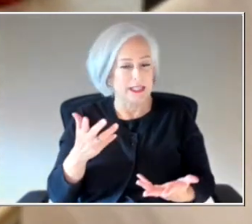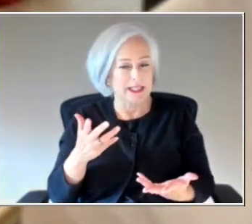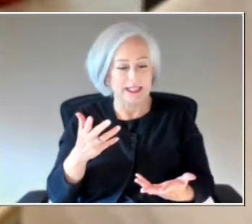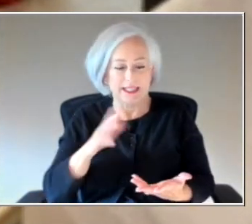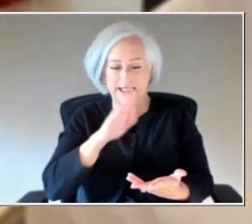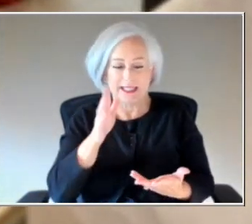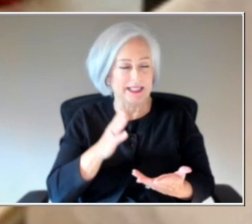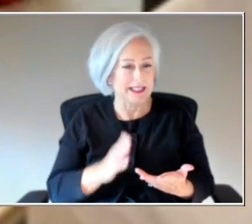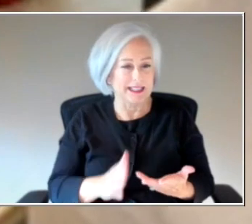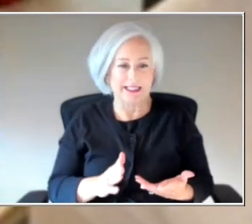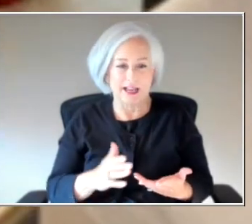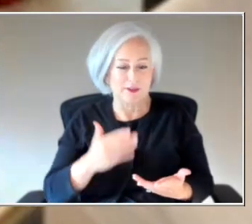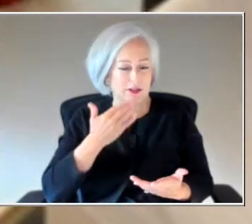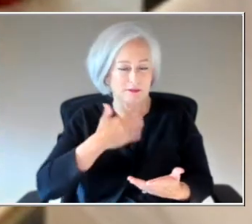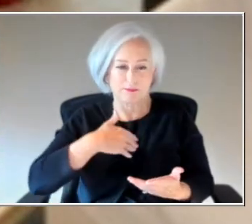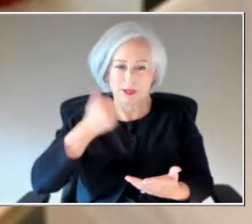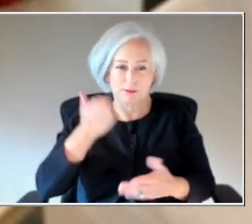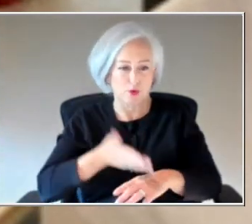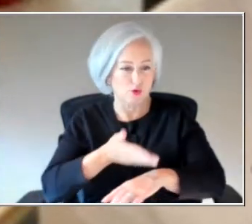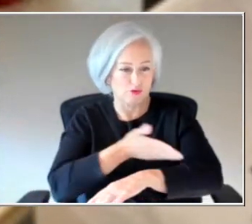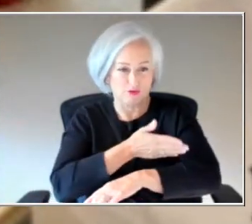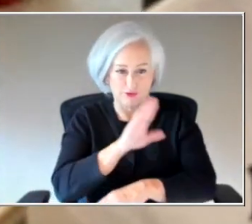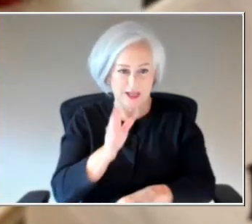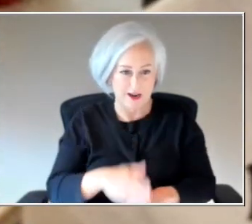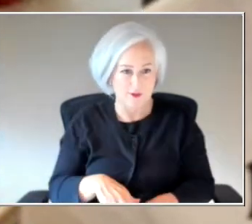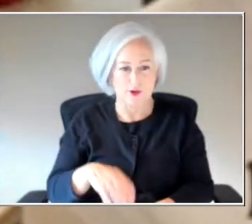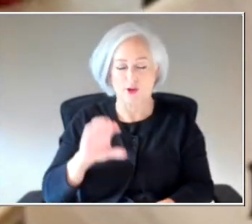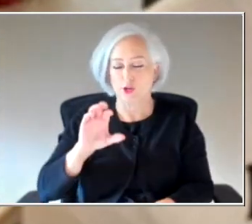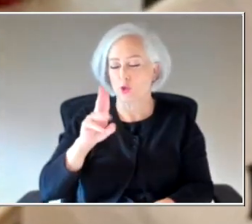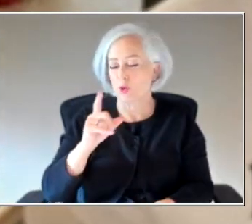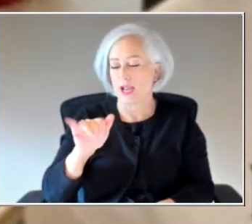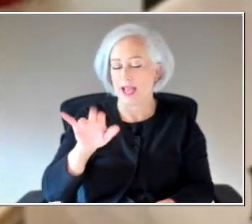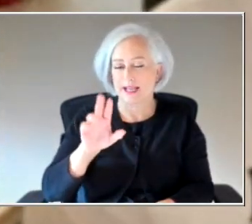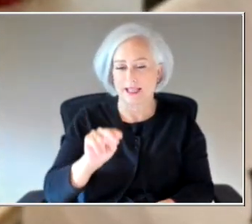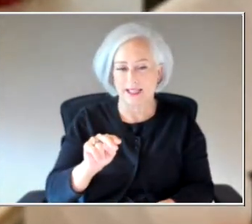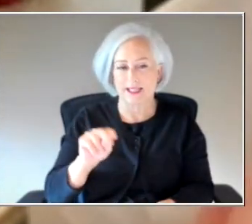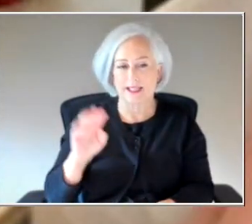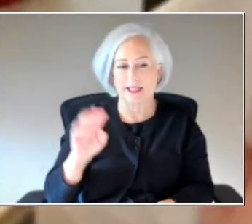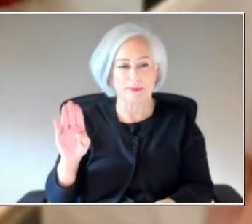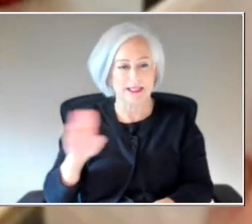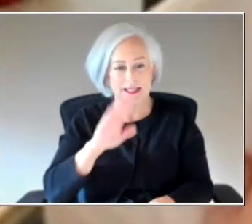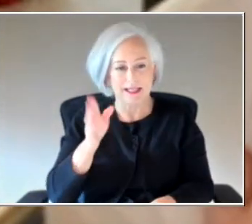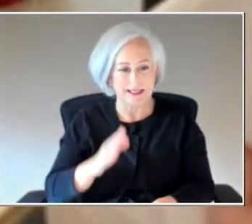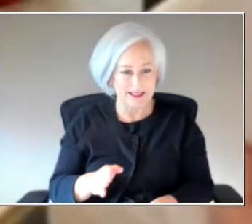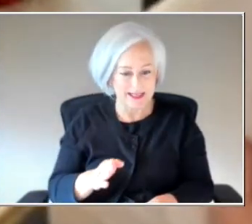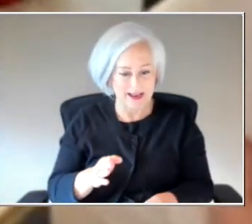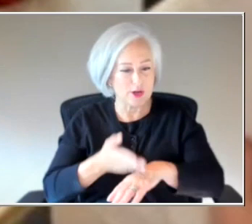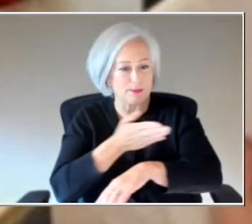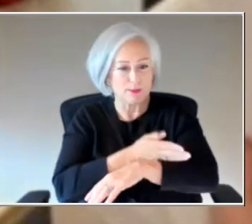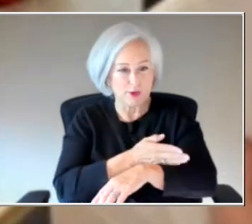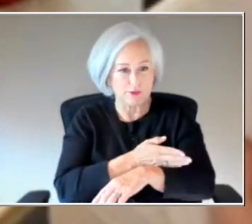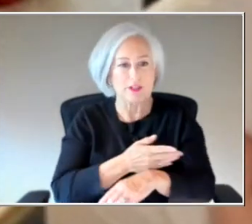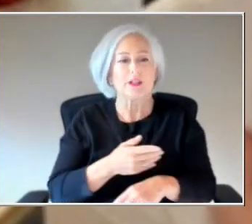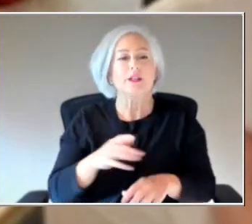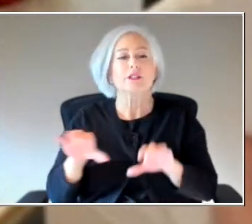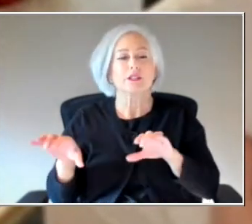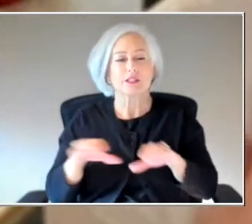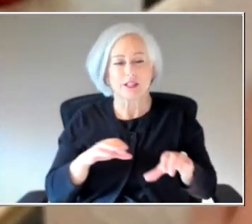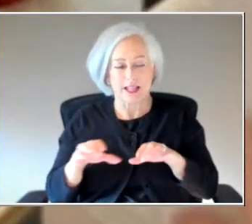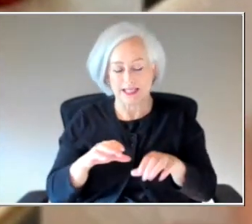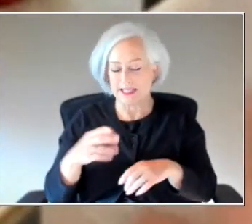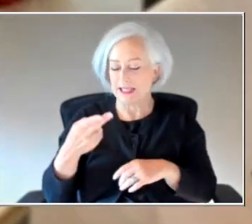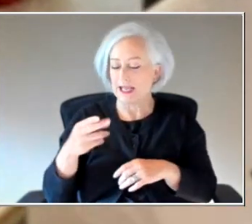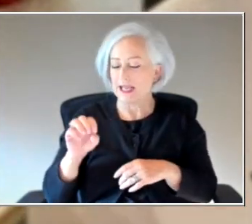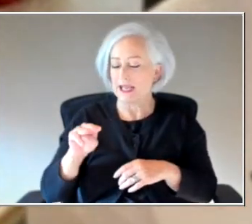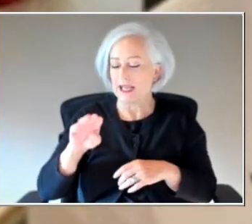Her creatinine and her BUN never recovered. So they had to go back in and they put the hemodialysis in for her. And